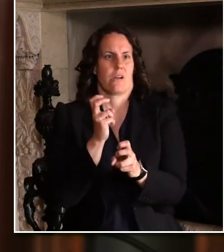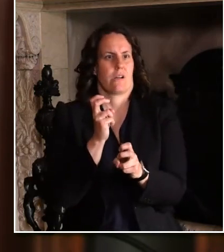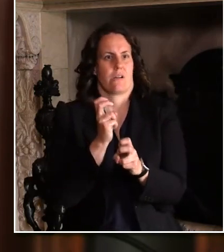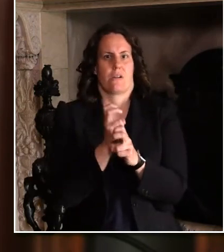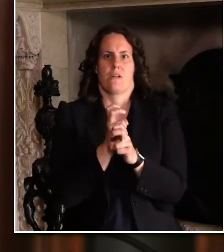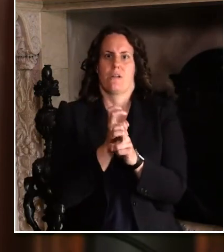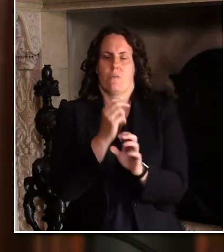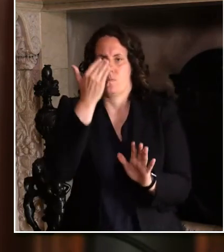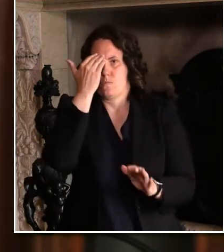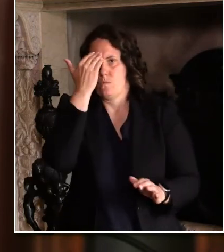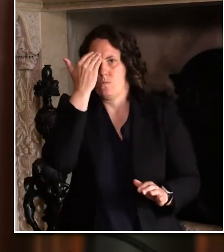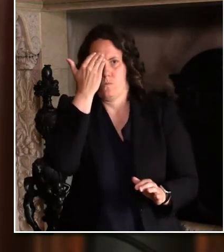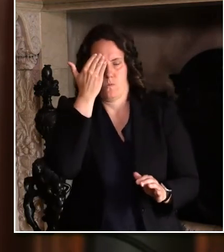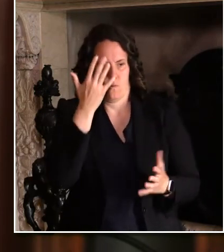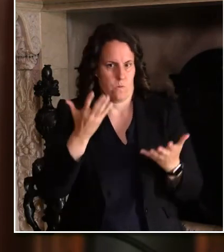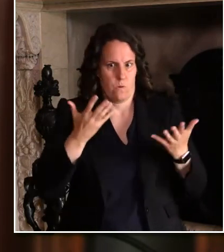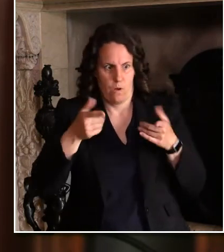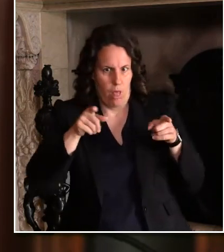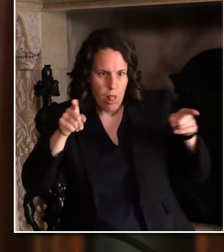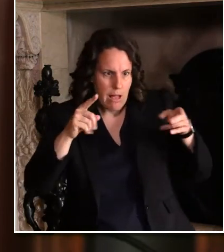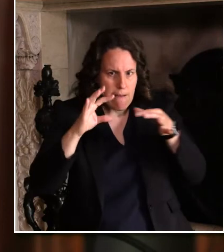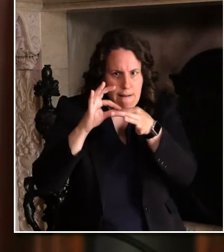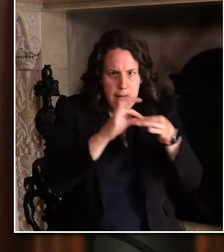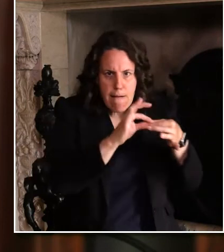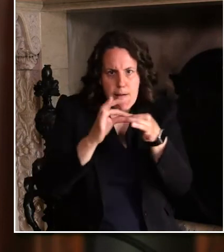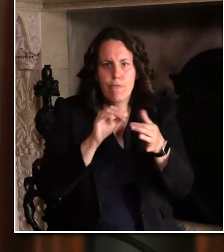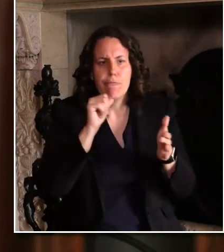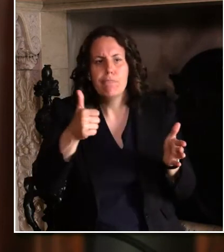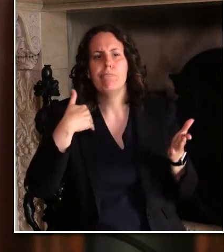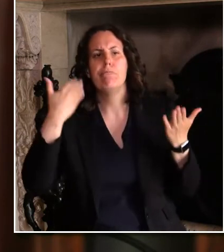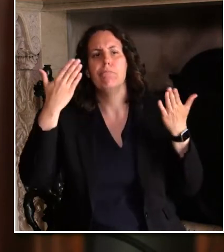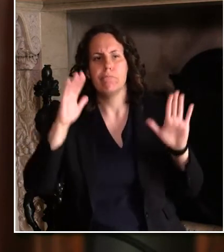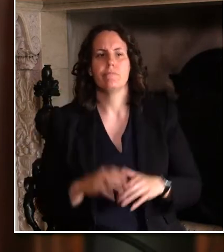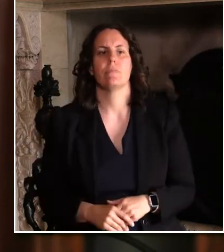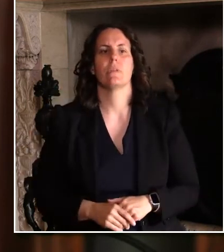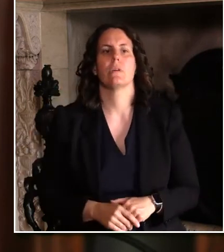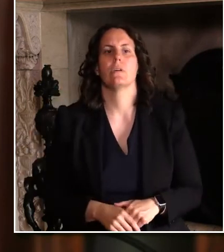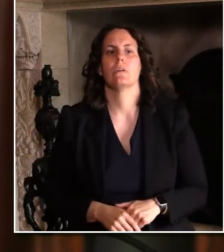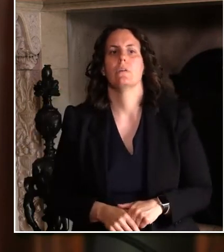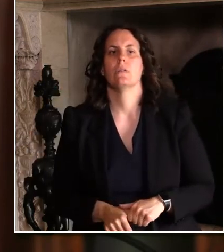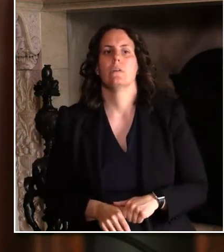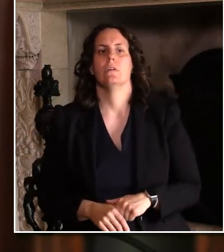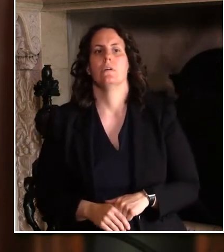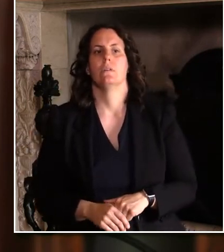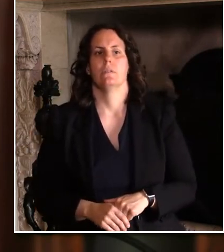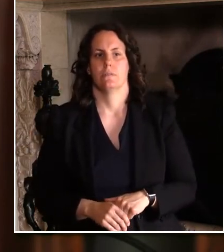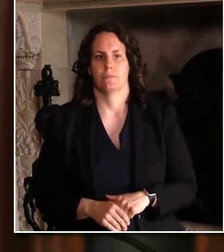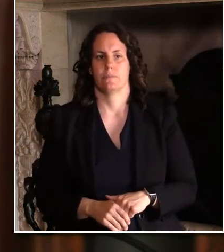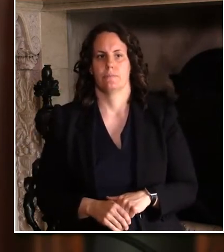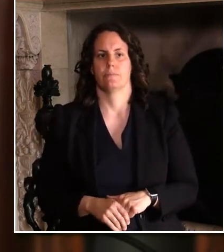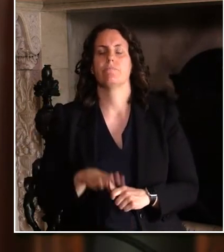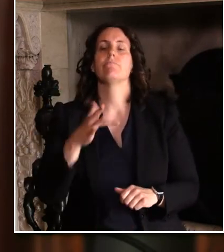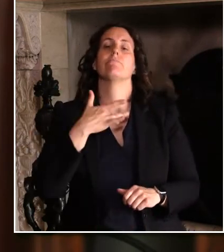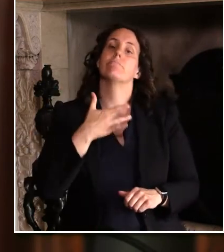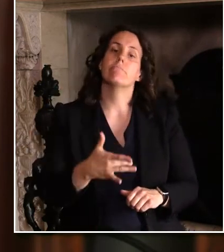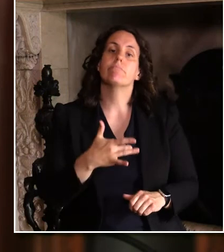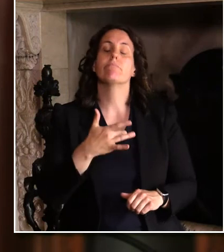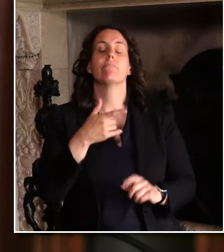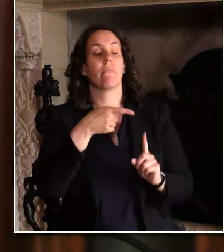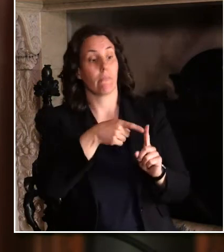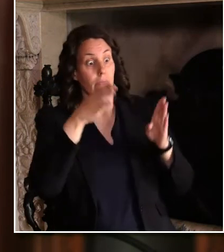you're, generally speaking, that your symptoms get bad enough to require hospitalization. So I think we generally think, and I'll look at